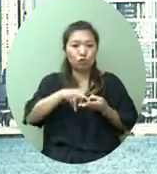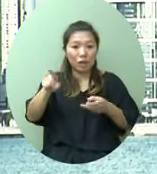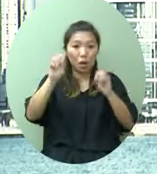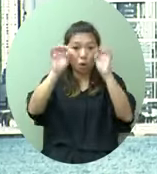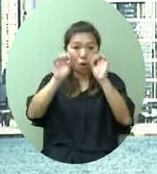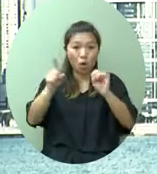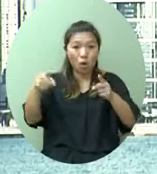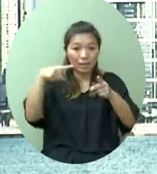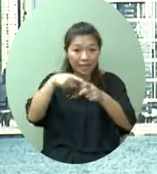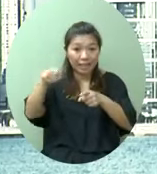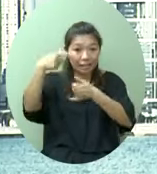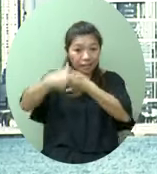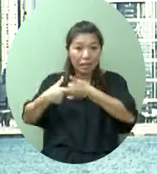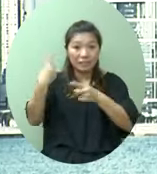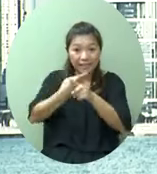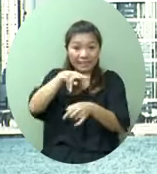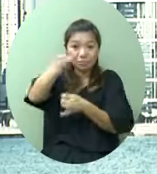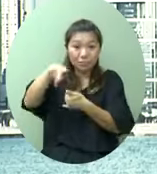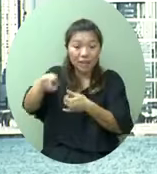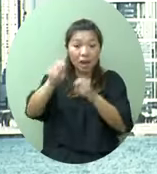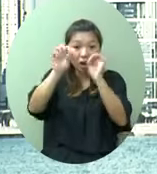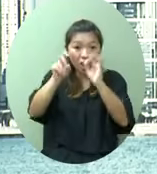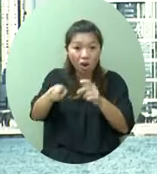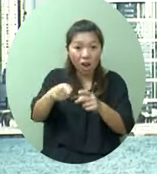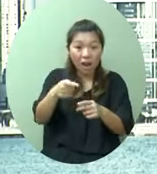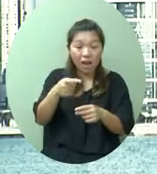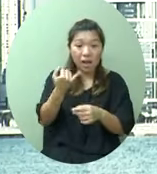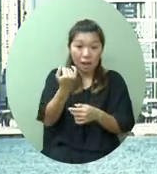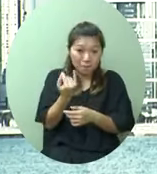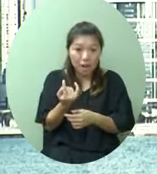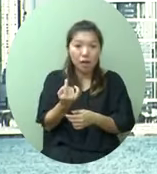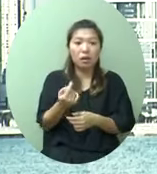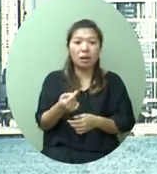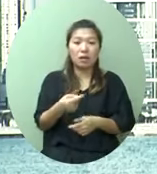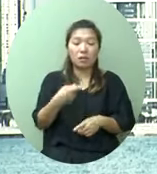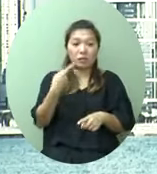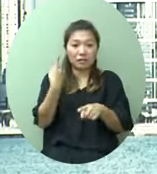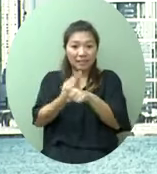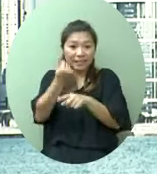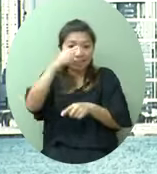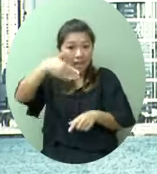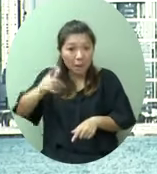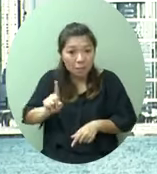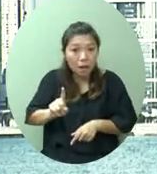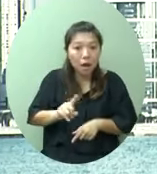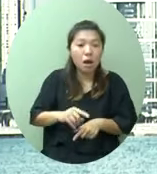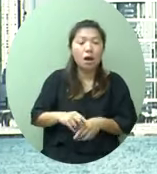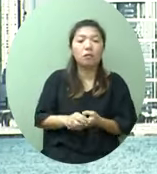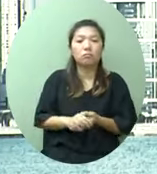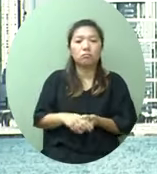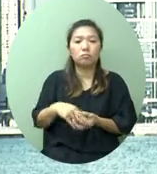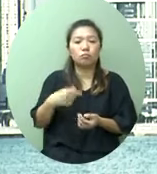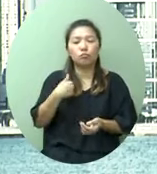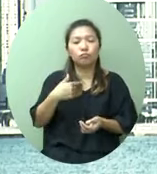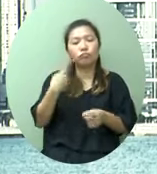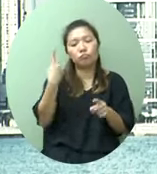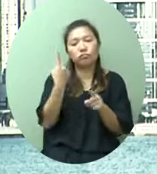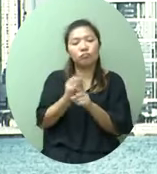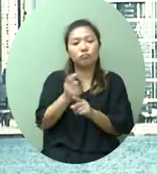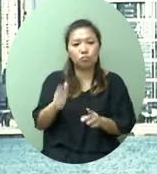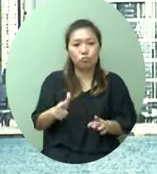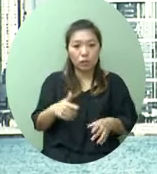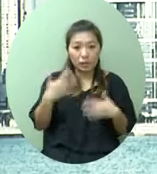for yourselves on the existing website about the current members on the Executive Council that